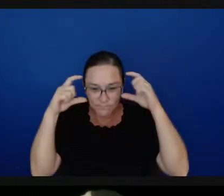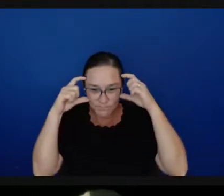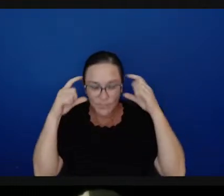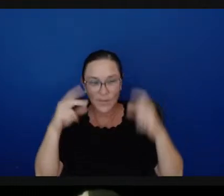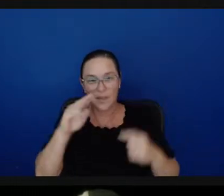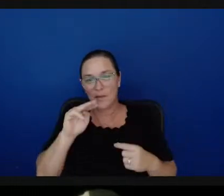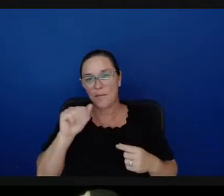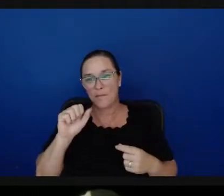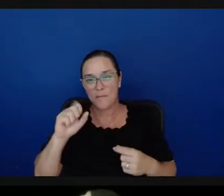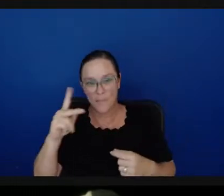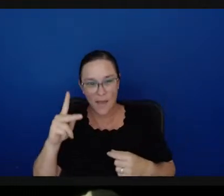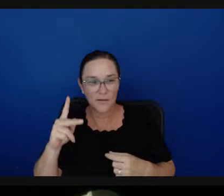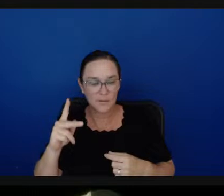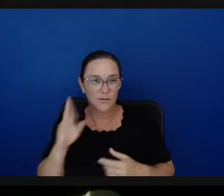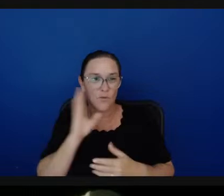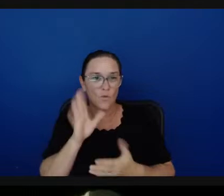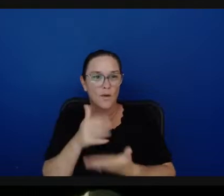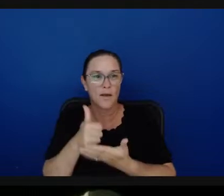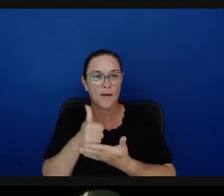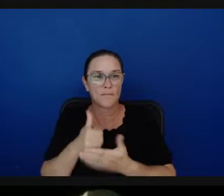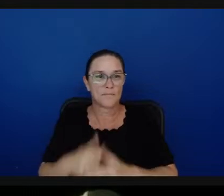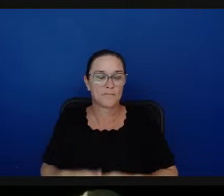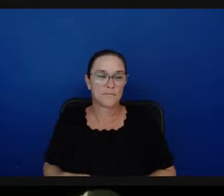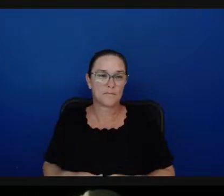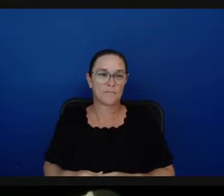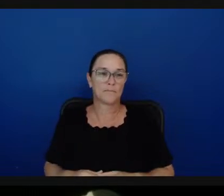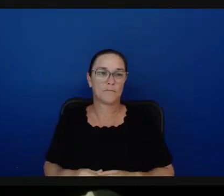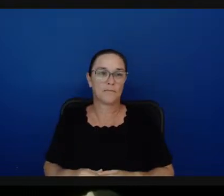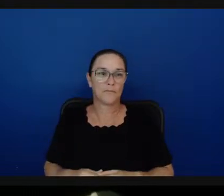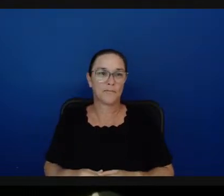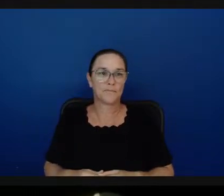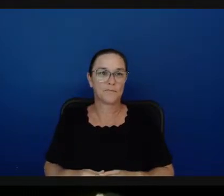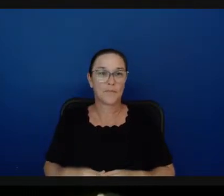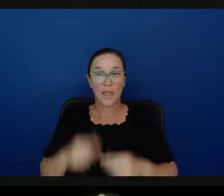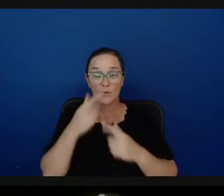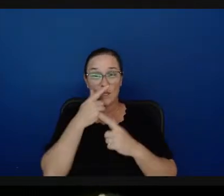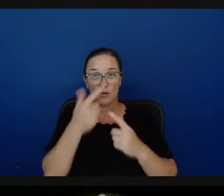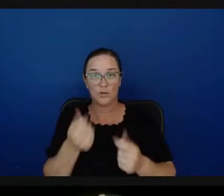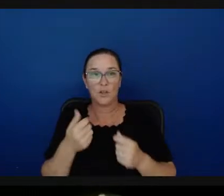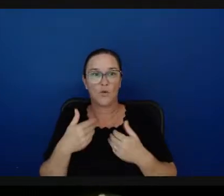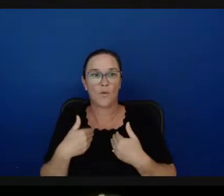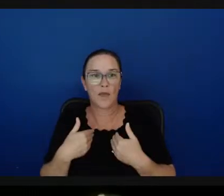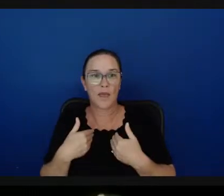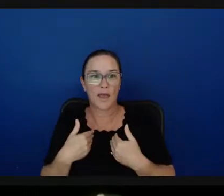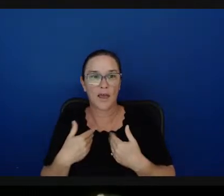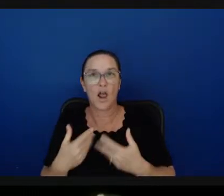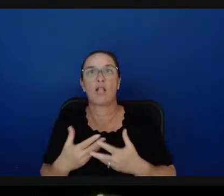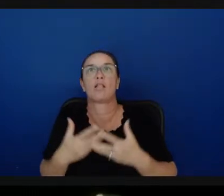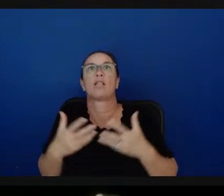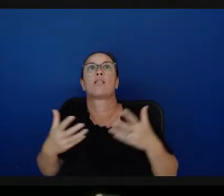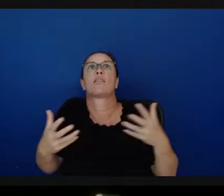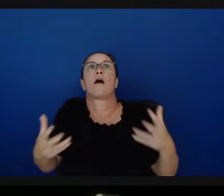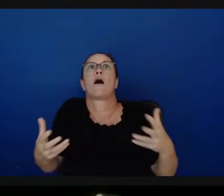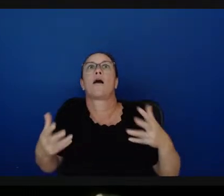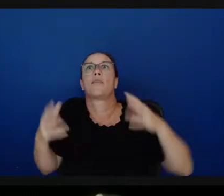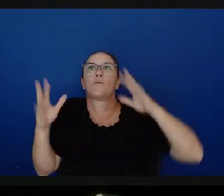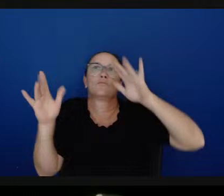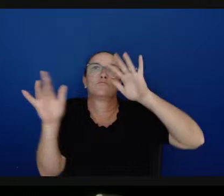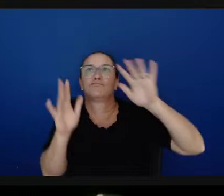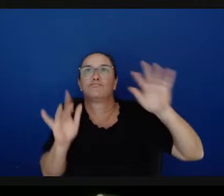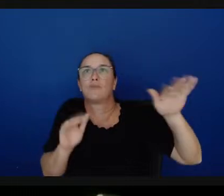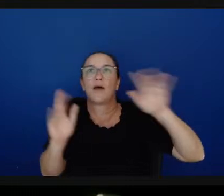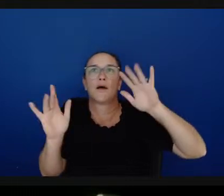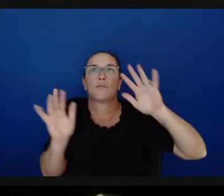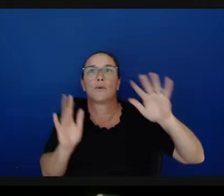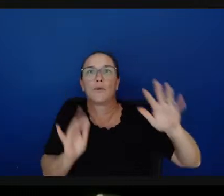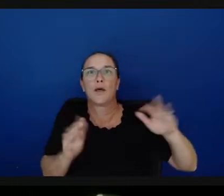you through this, right? And it was just interesting. We had so much more though, right? Yeah. And mostly it was a big